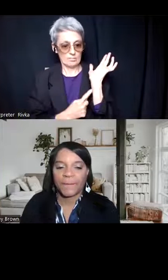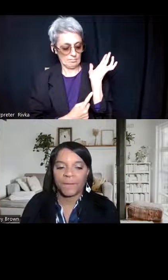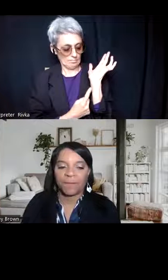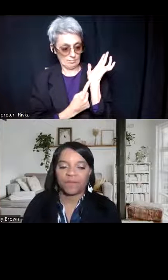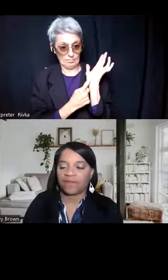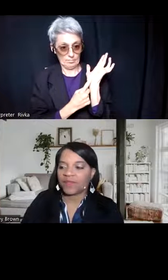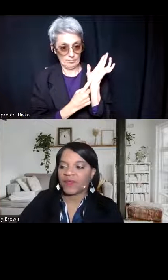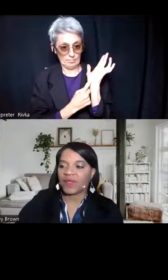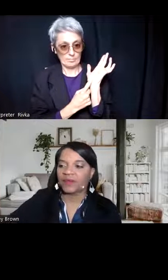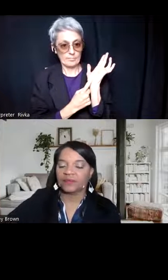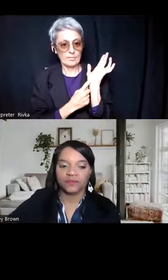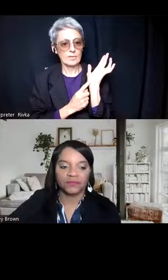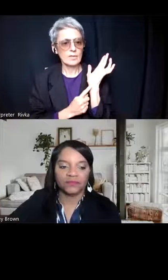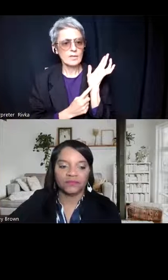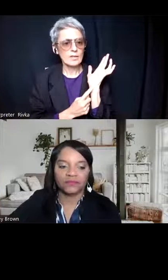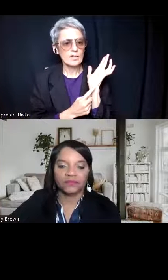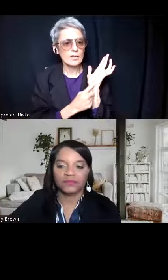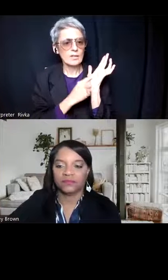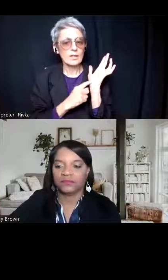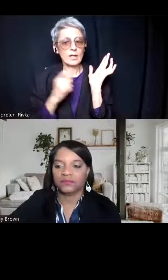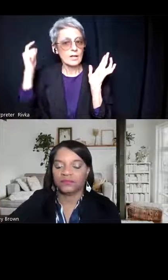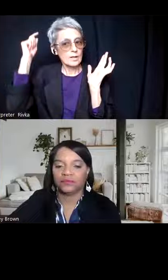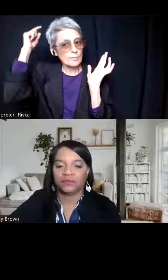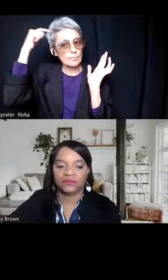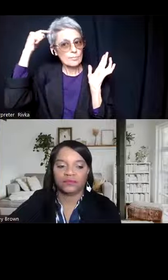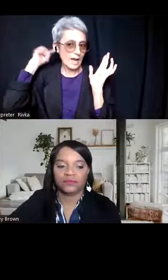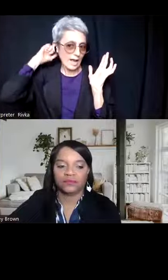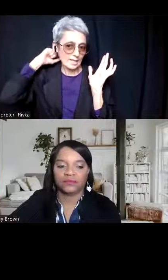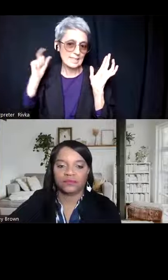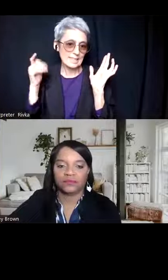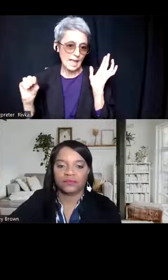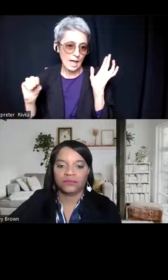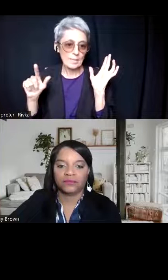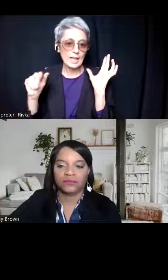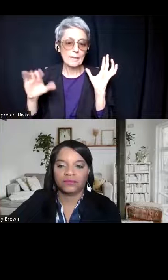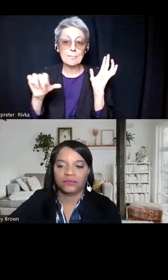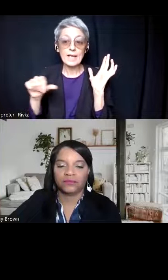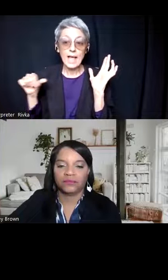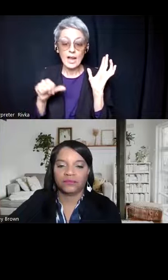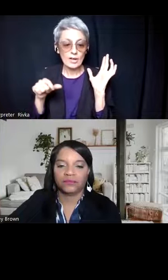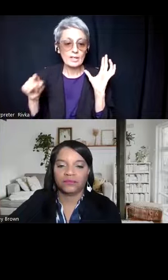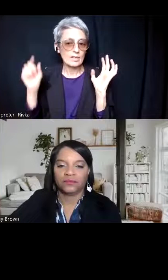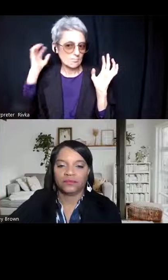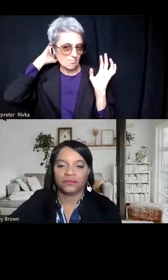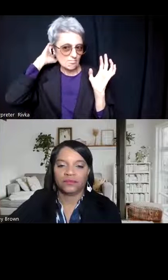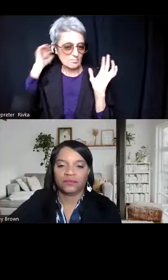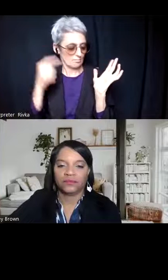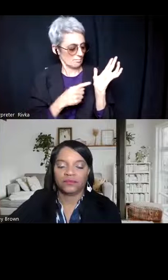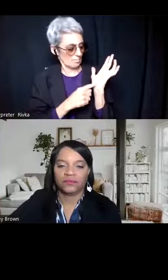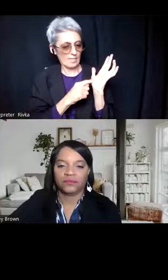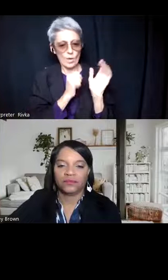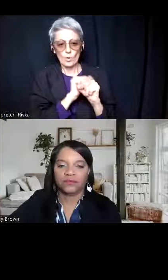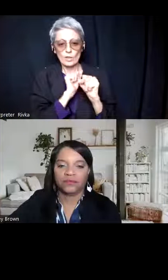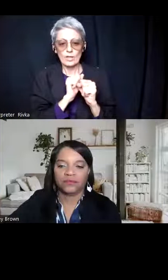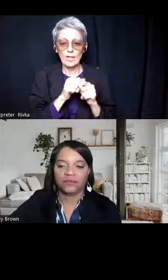up into the skull, the brain stem and the limbic area, which work together to help regulate arousal and your emotions